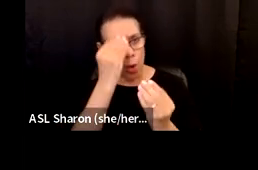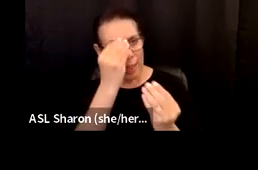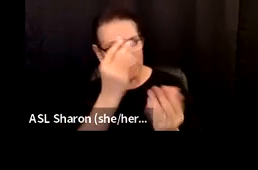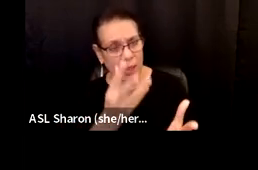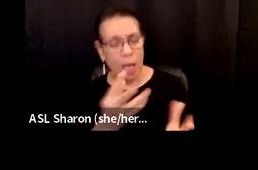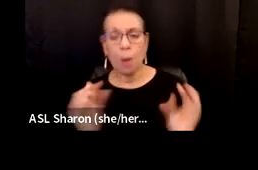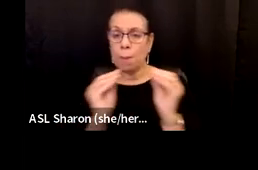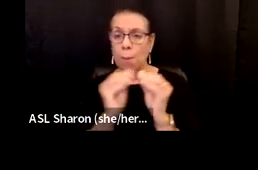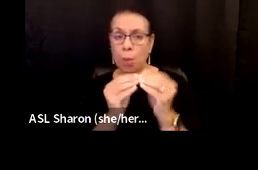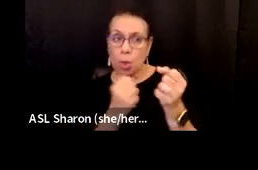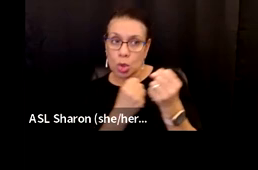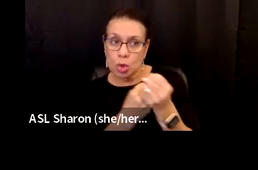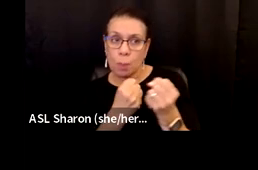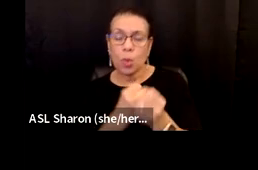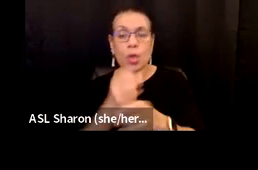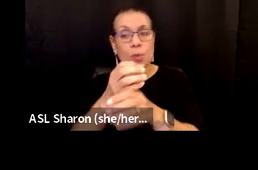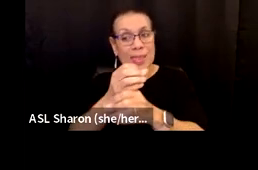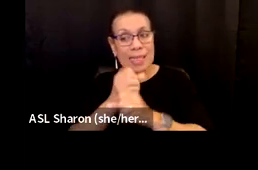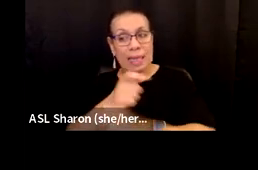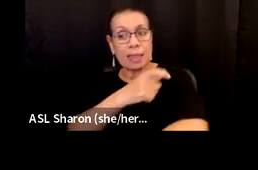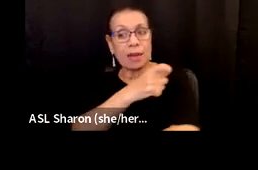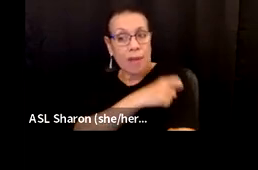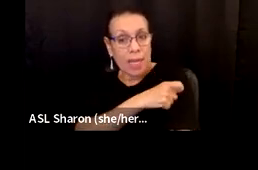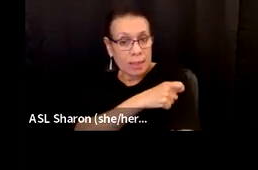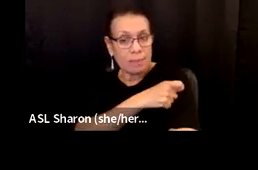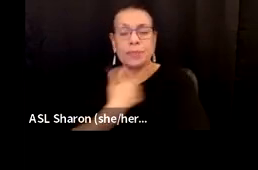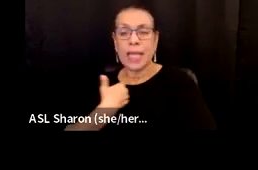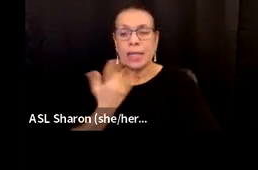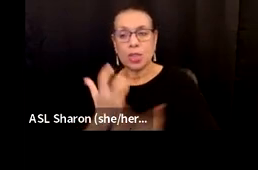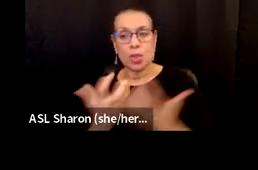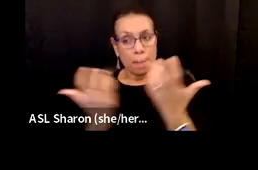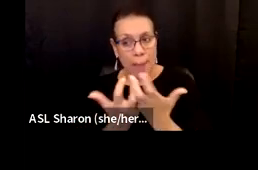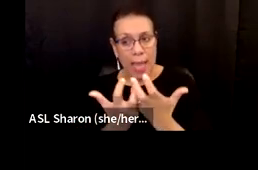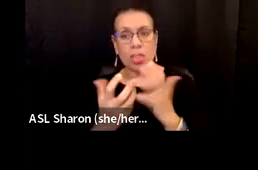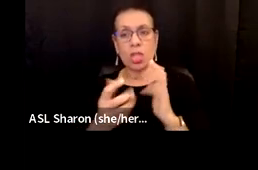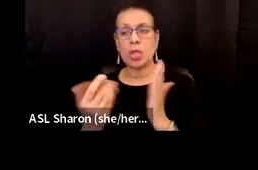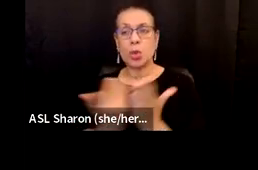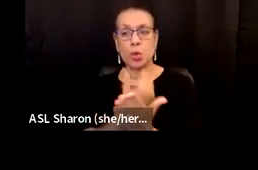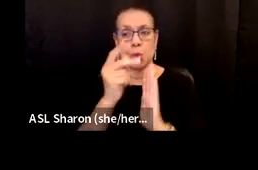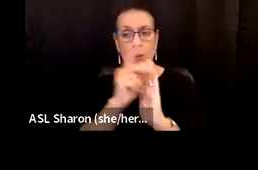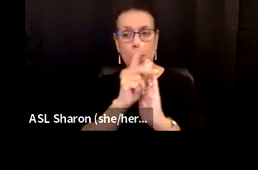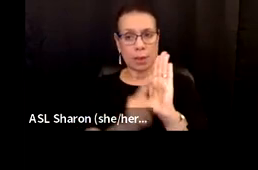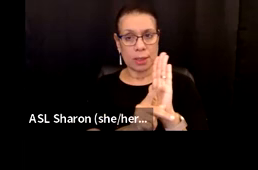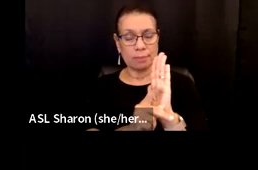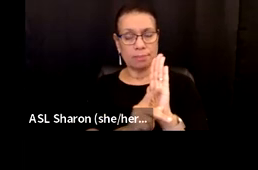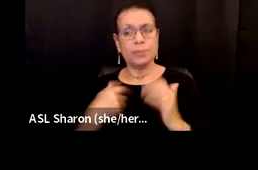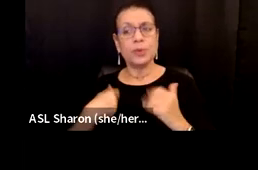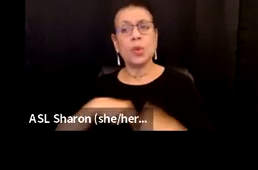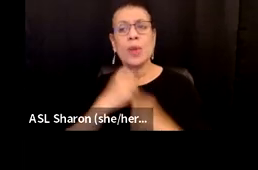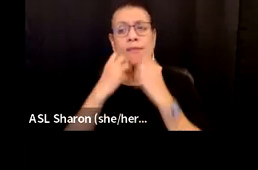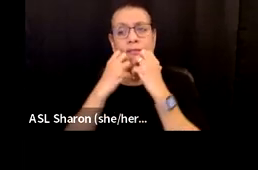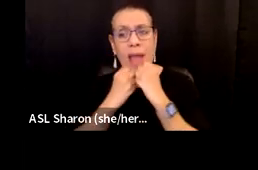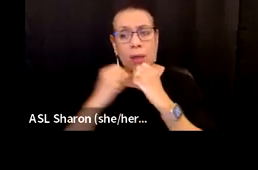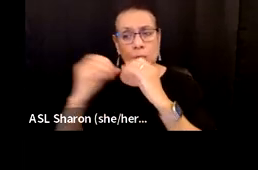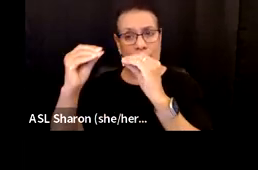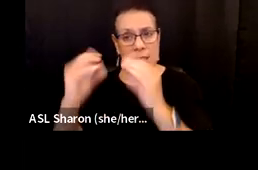support in accessing a vaccine and coming into compliance with the new policy we value our workforce and